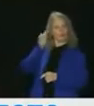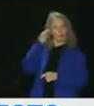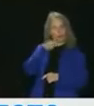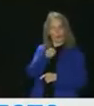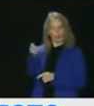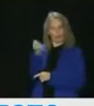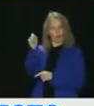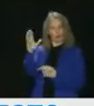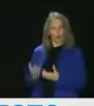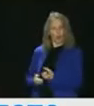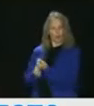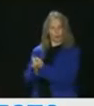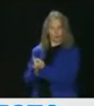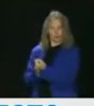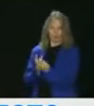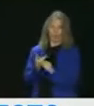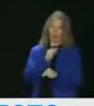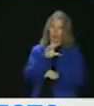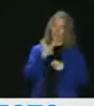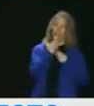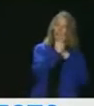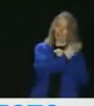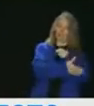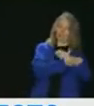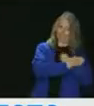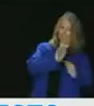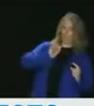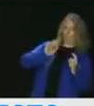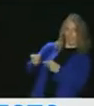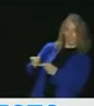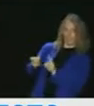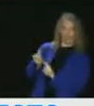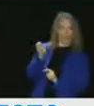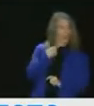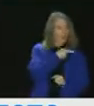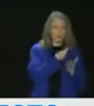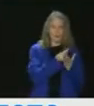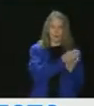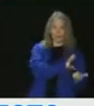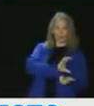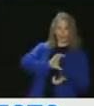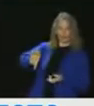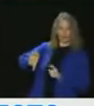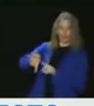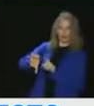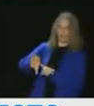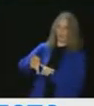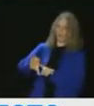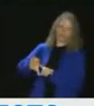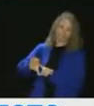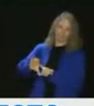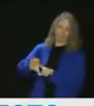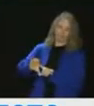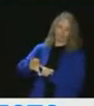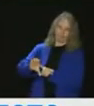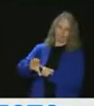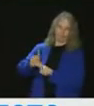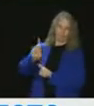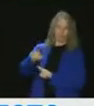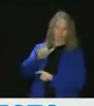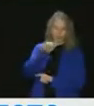from foreign countries to support these blockades. It's important to understand that these funds cannot sustain or support